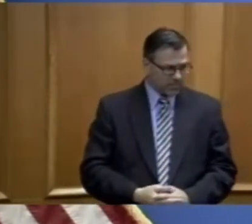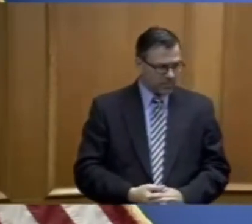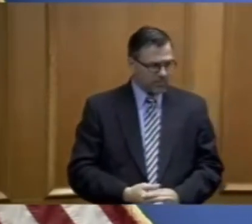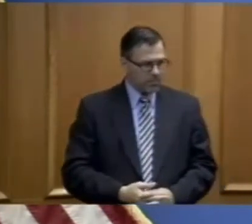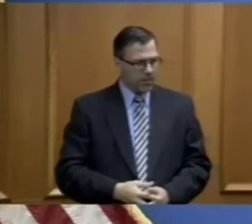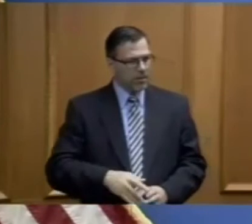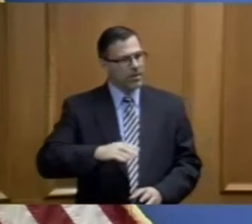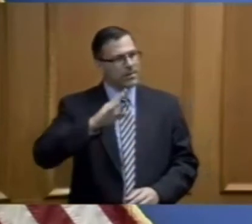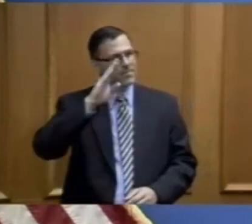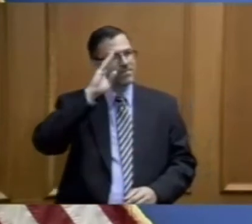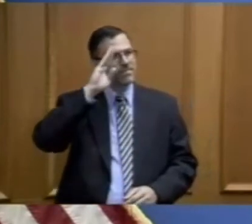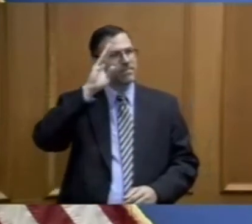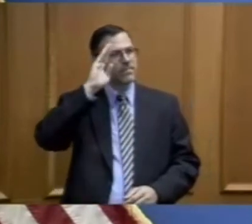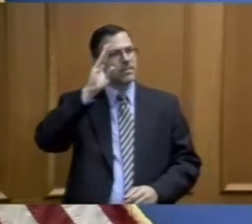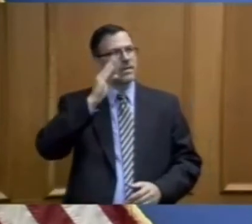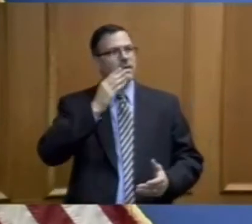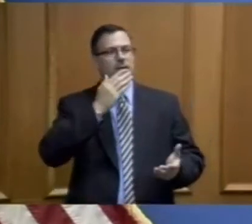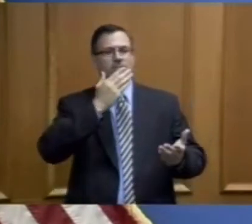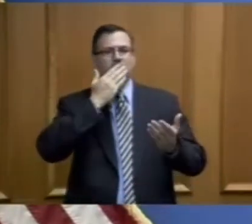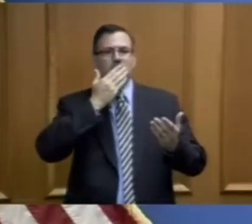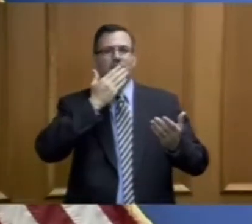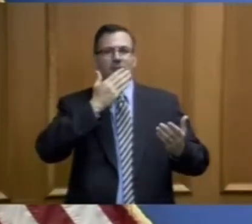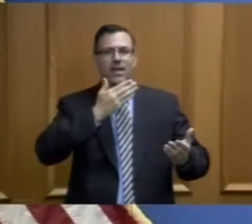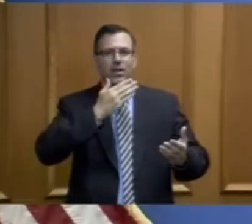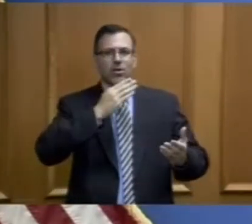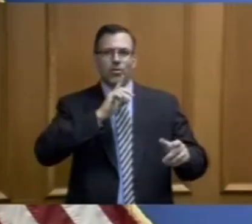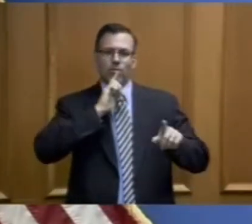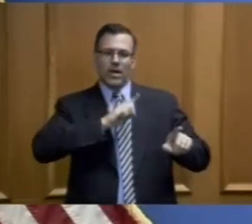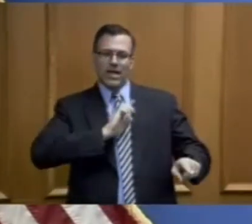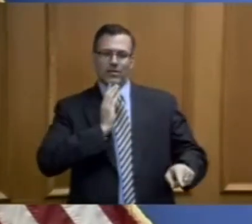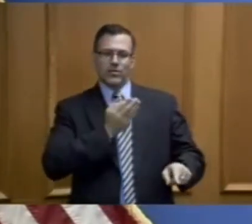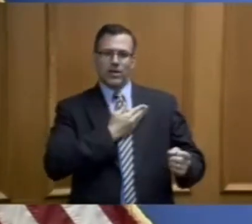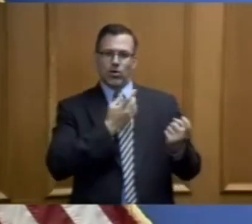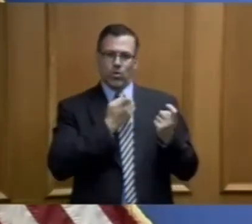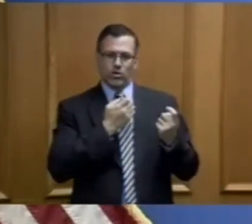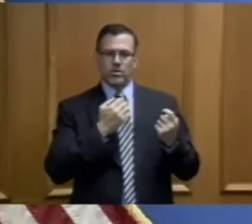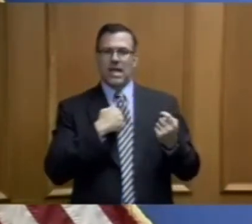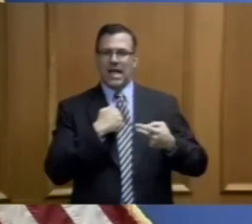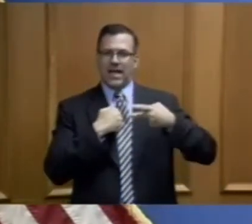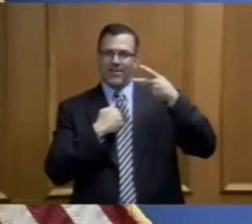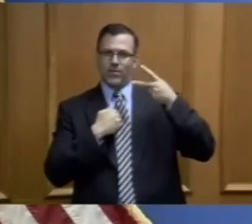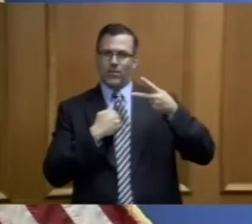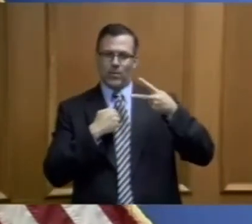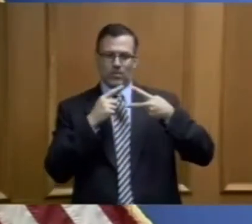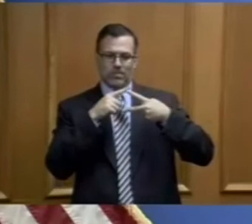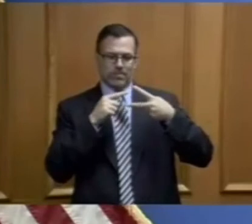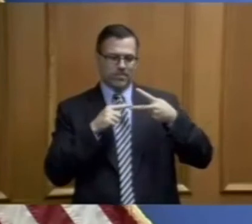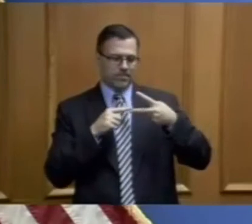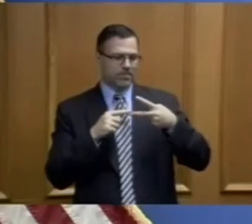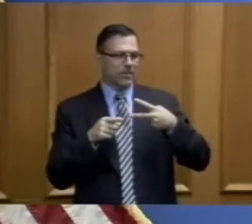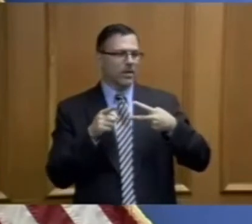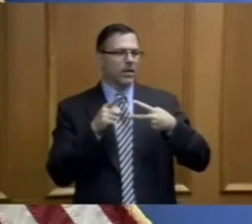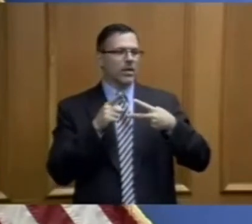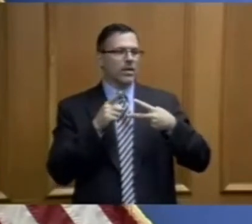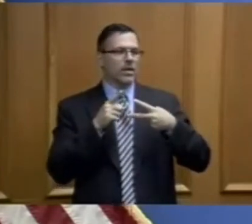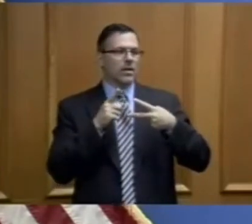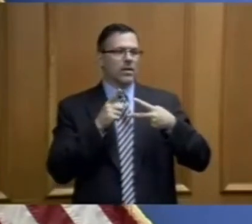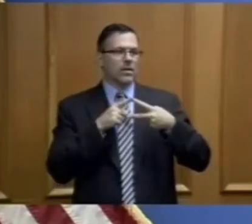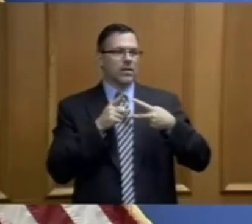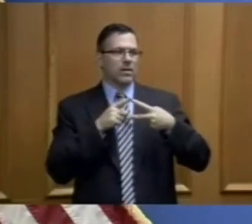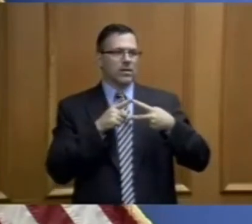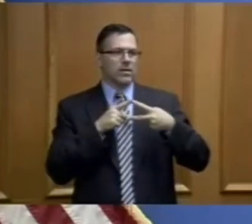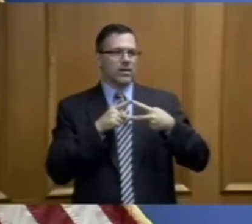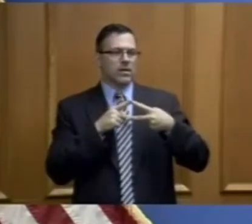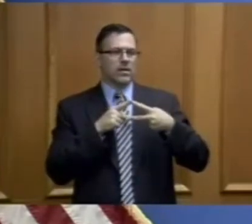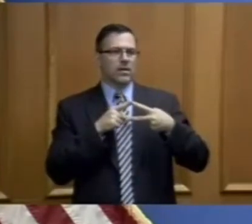Hi, thanks so much for taking our questions, Governor. I have two questions for you. The first is that you, the